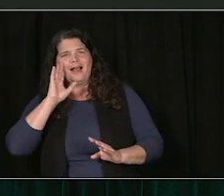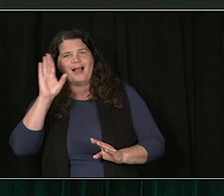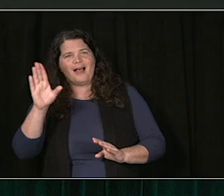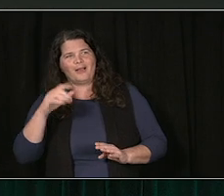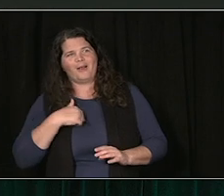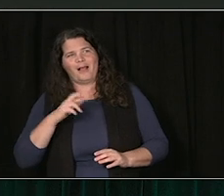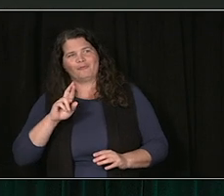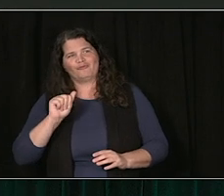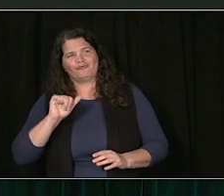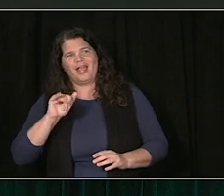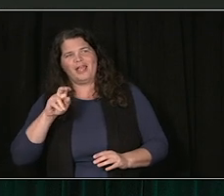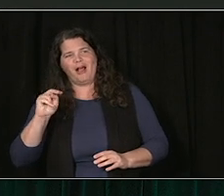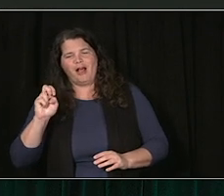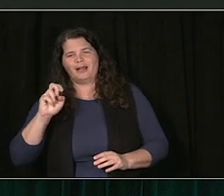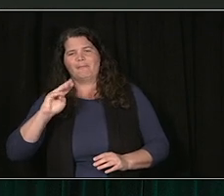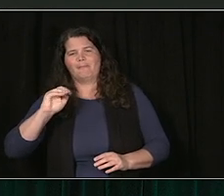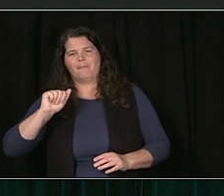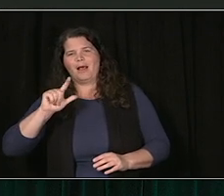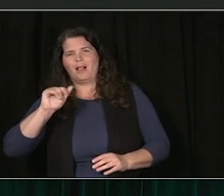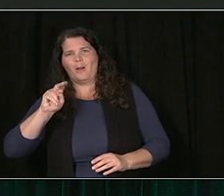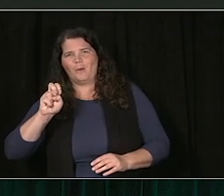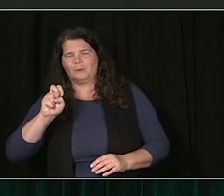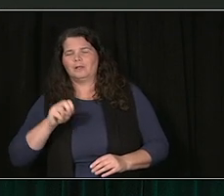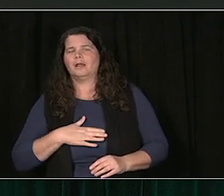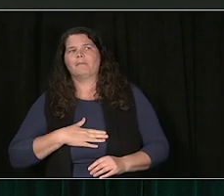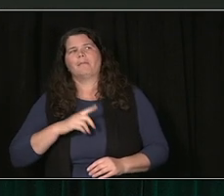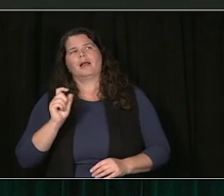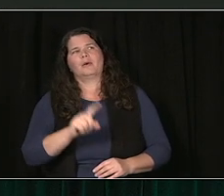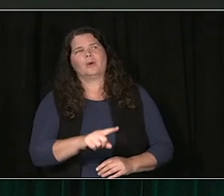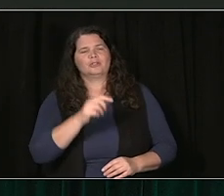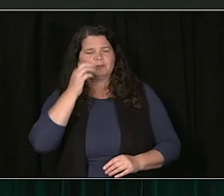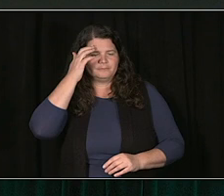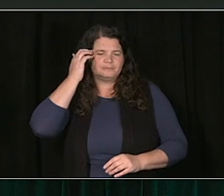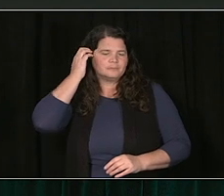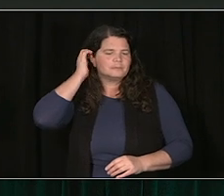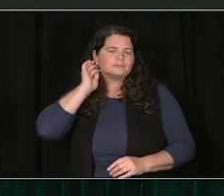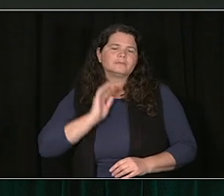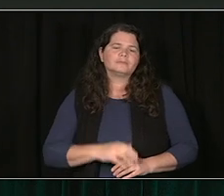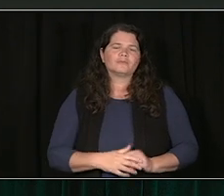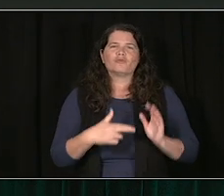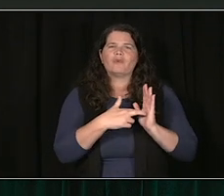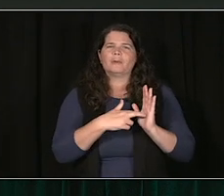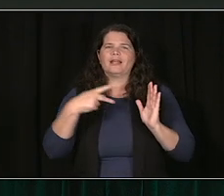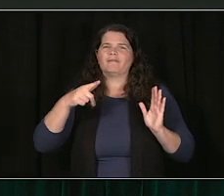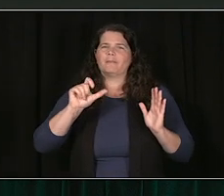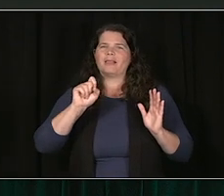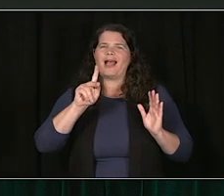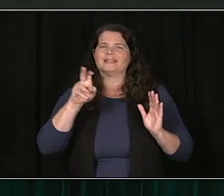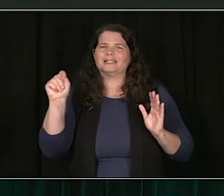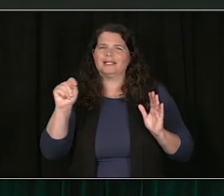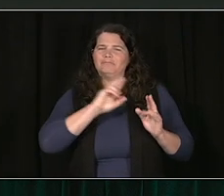My question is that, I think, Rep. Plaskett, you mentioned this earlier, but when we look at state legislatures and even the House